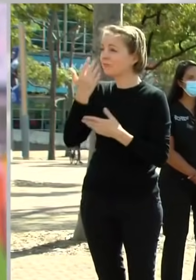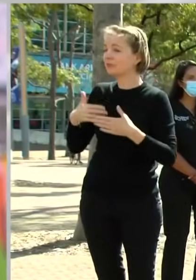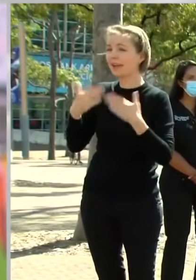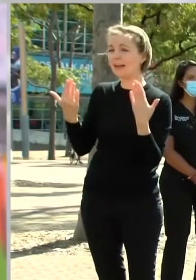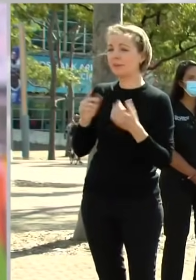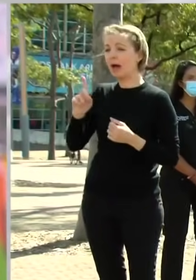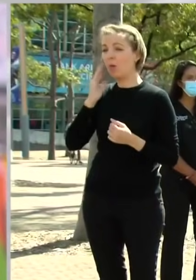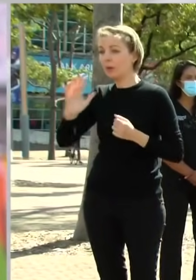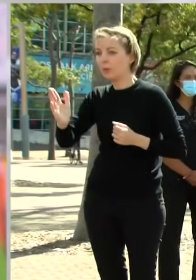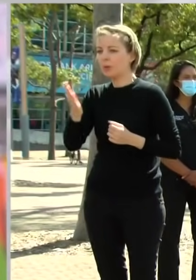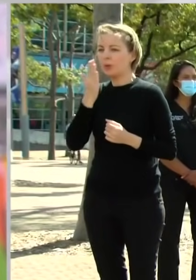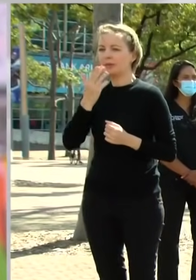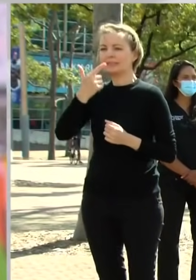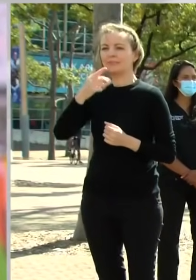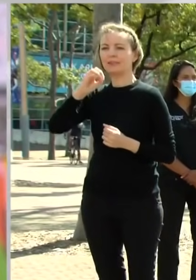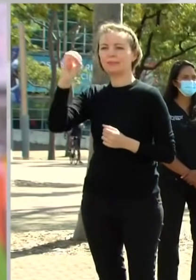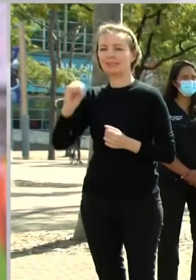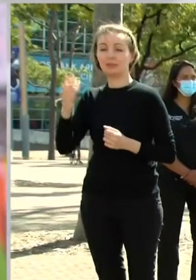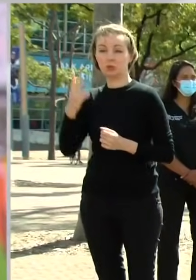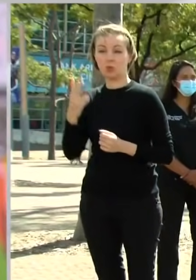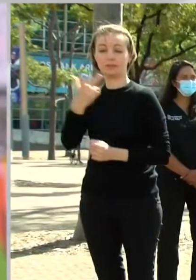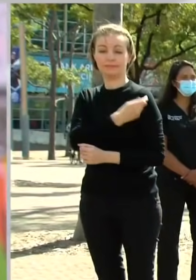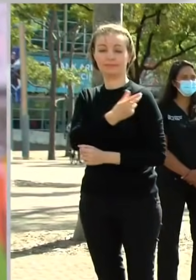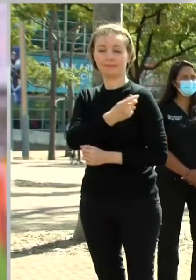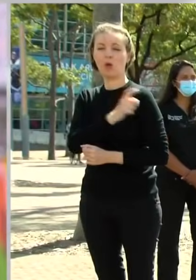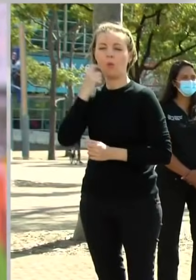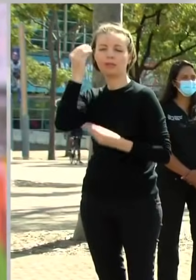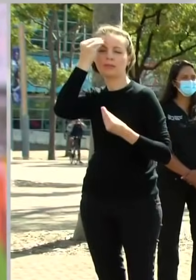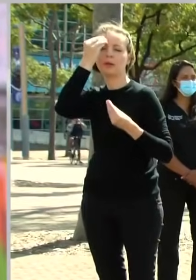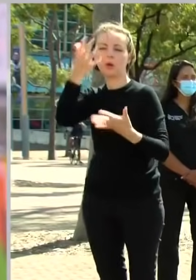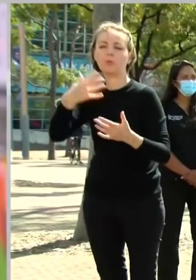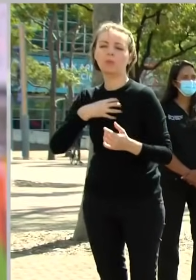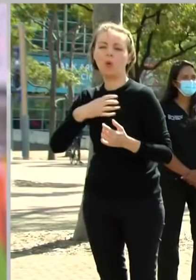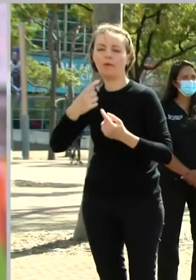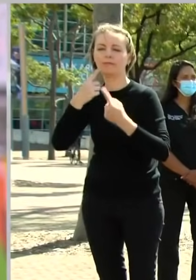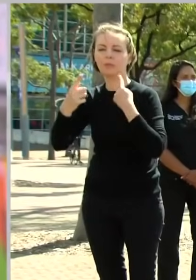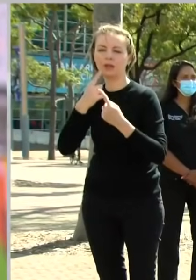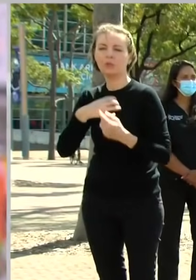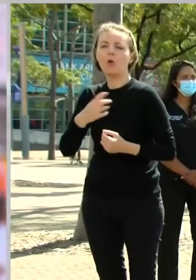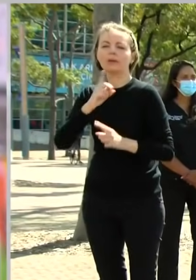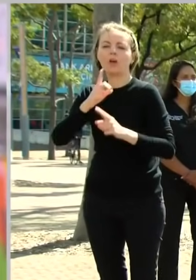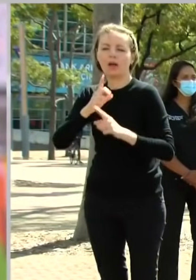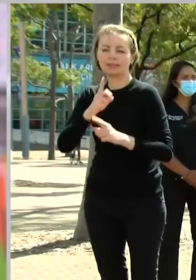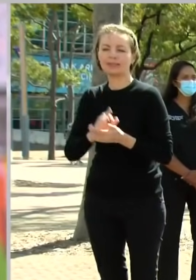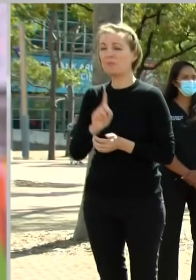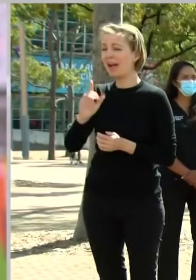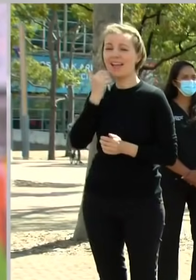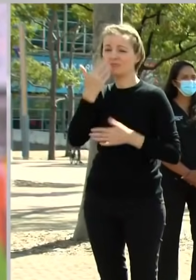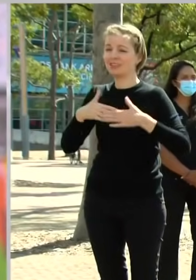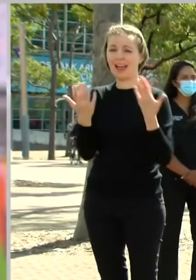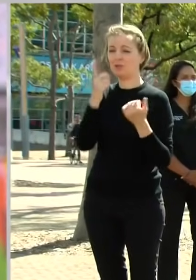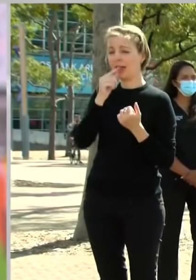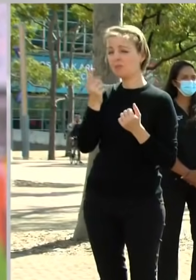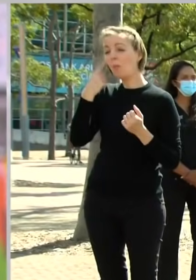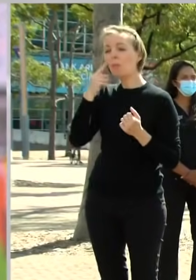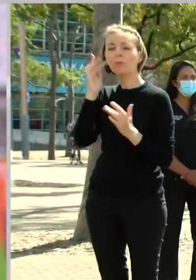that 70% double dose figure, we'll be able to give the community greater advice and information, but all of us will be able to follow the numbers on a daily basis anyway. And